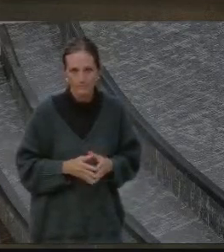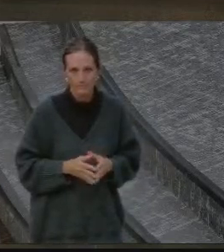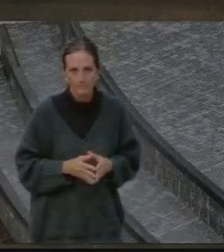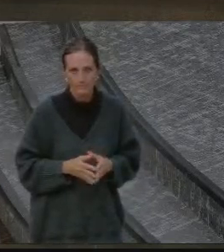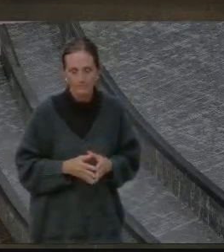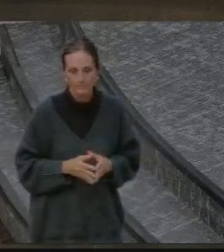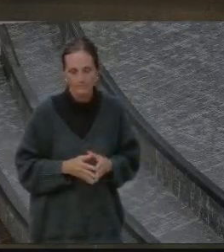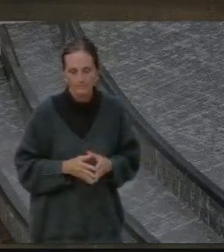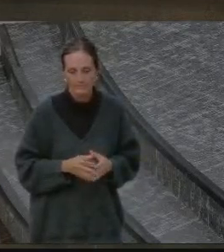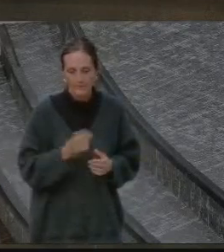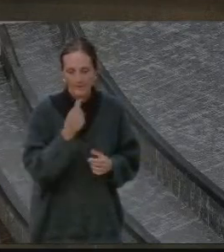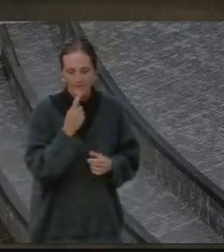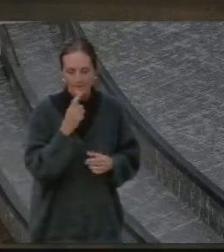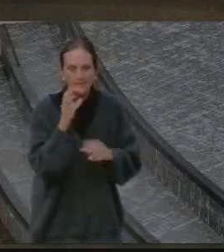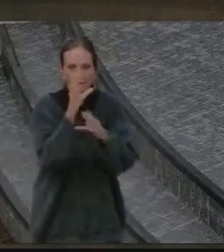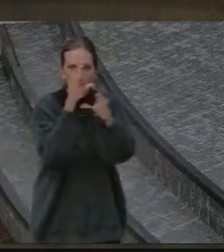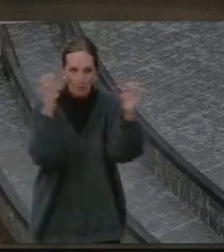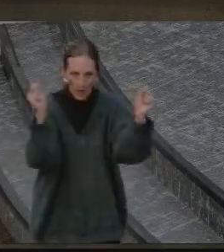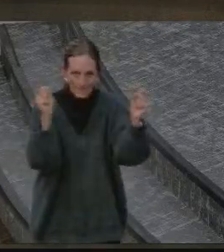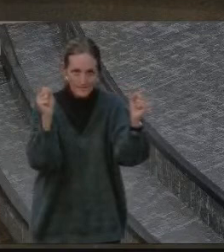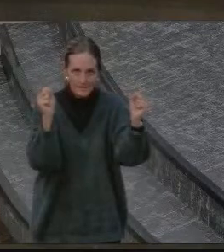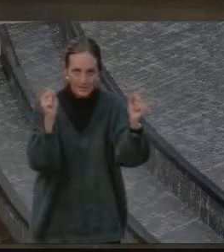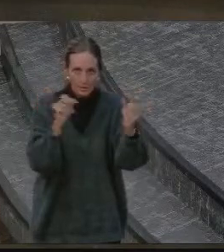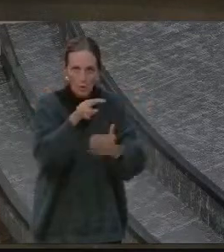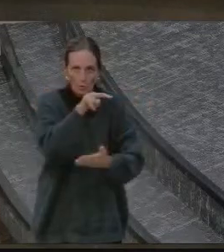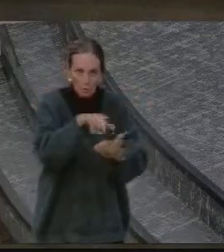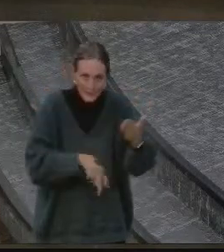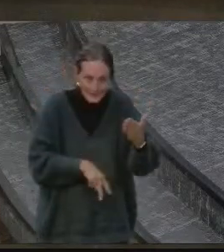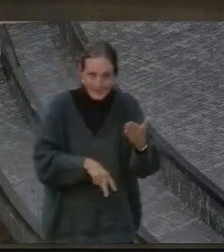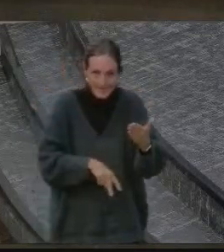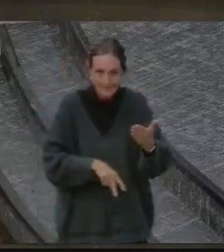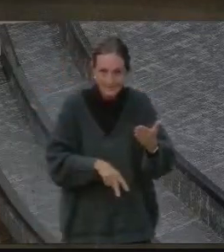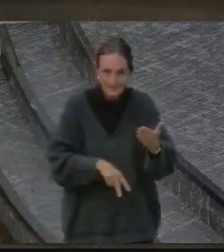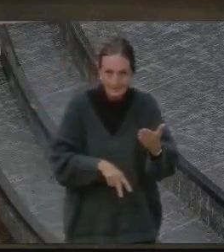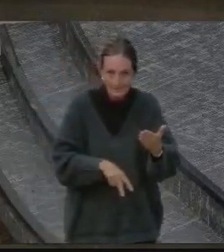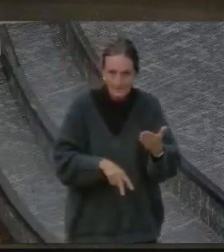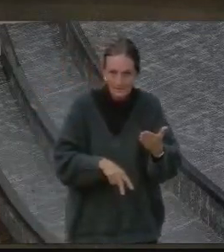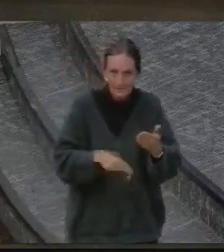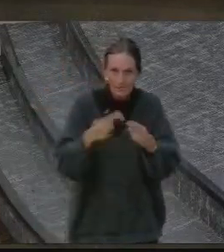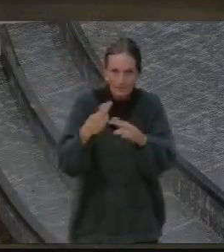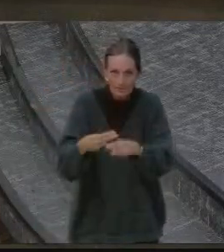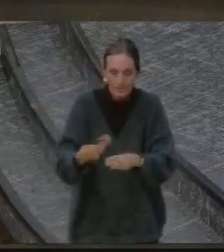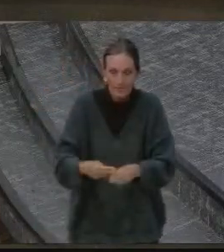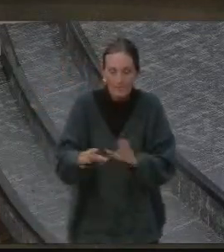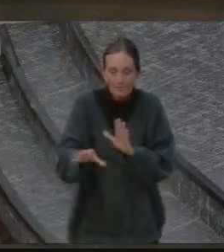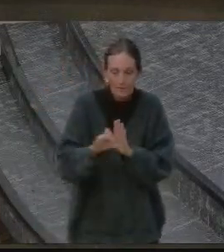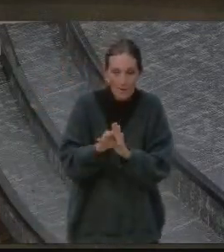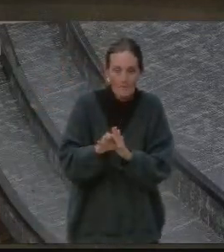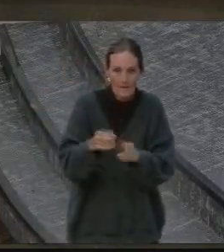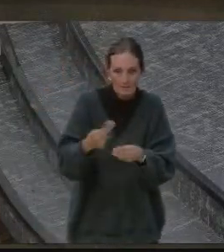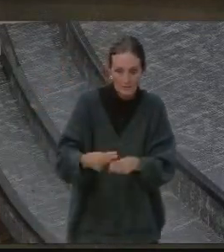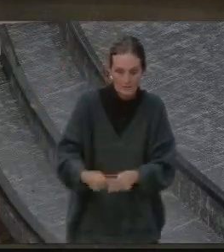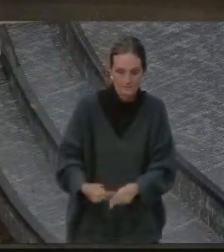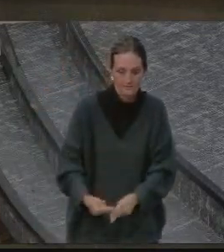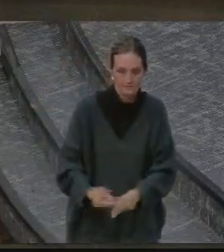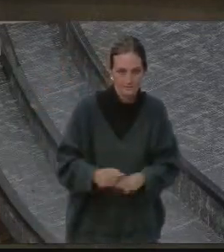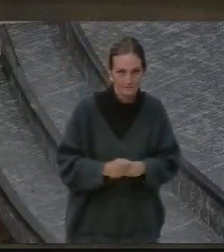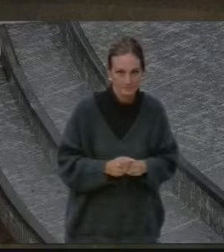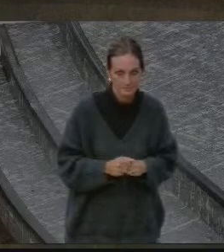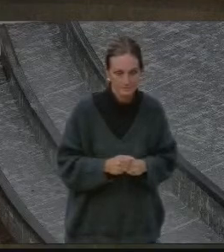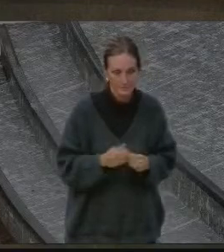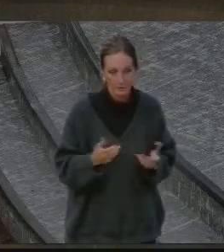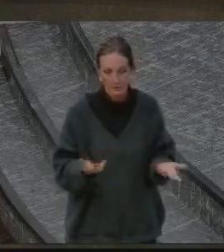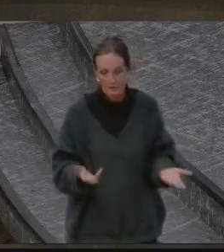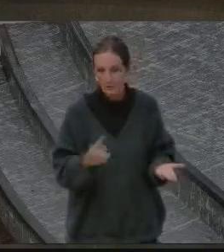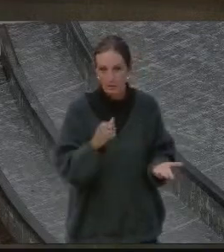the president reading the nomination, which is inconsistent with that. So I think we either didn't take